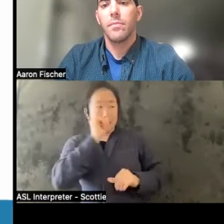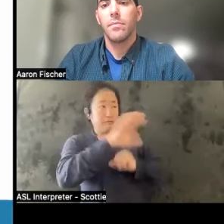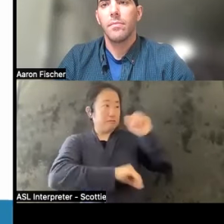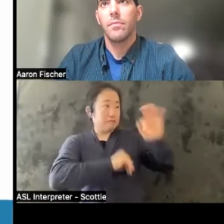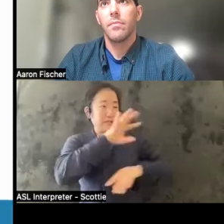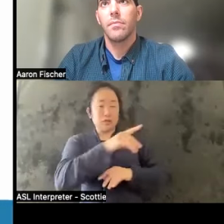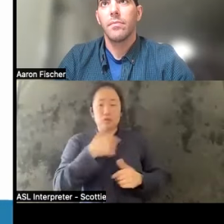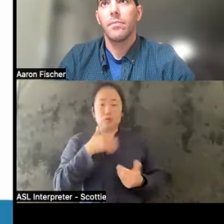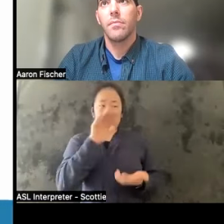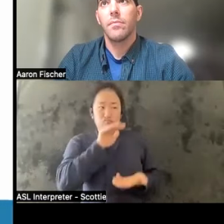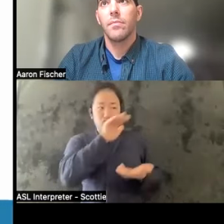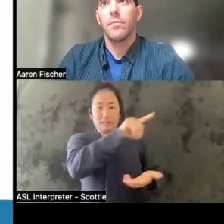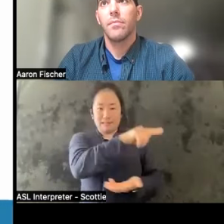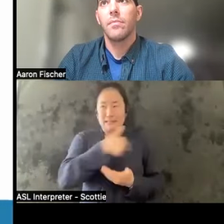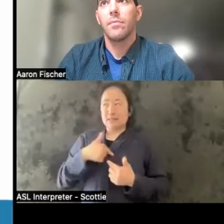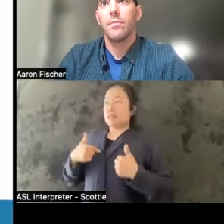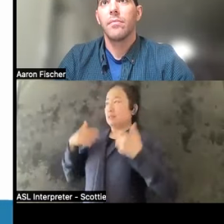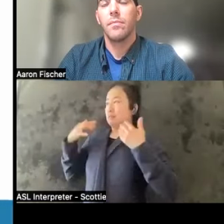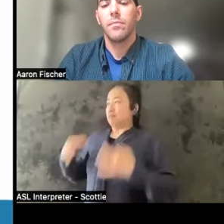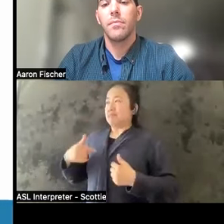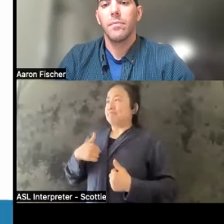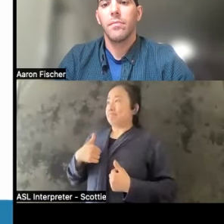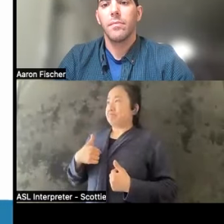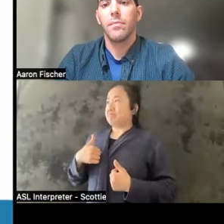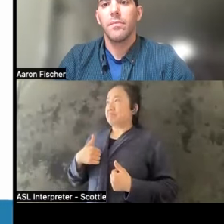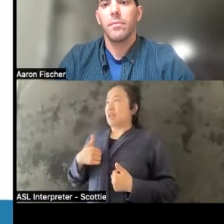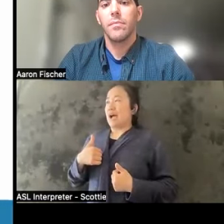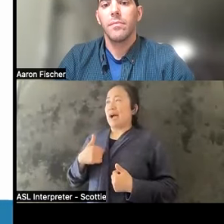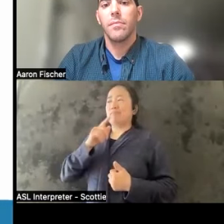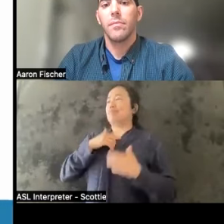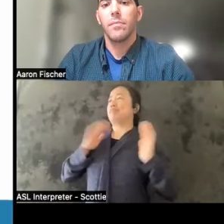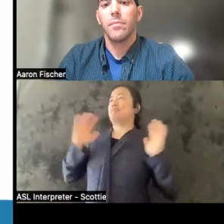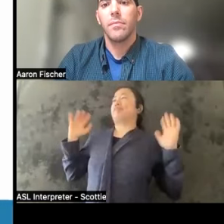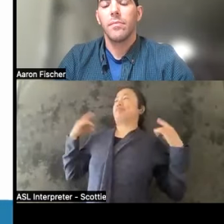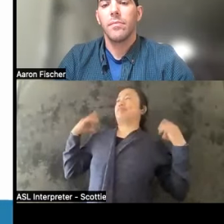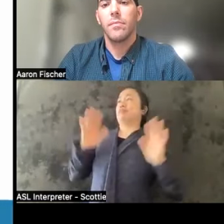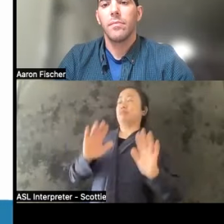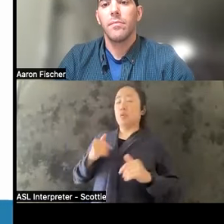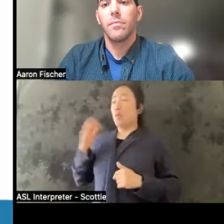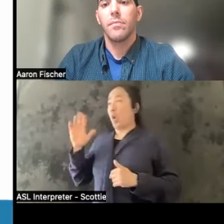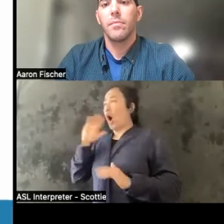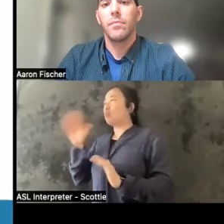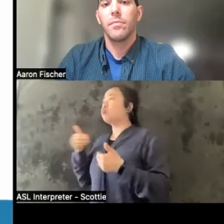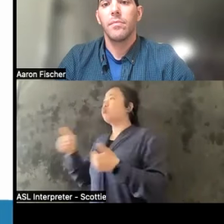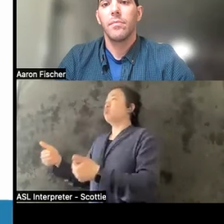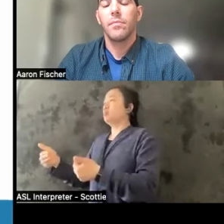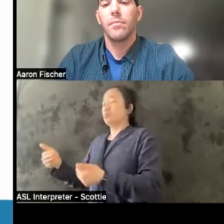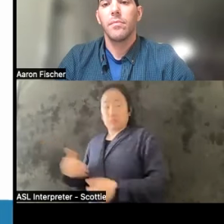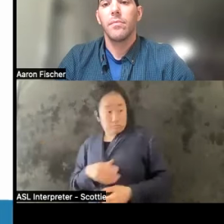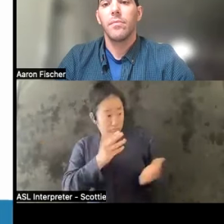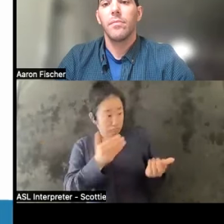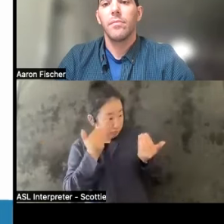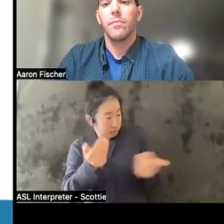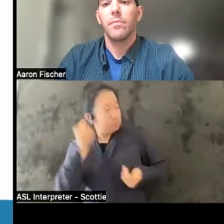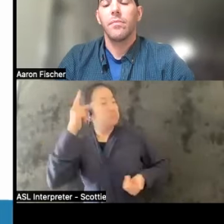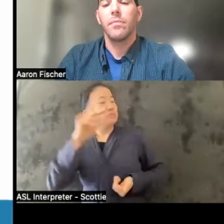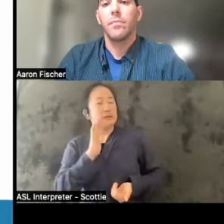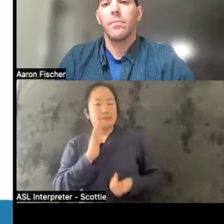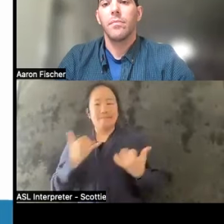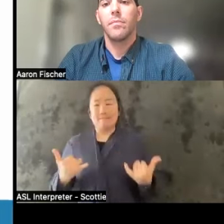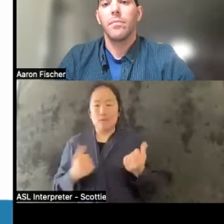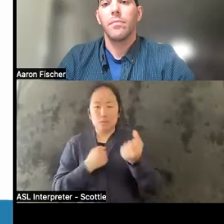it. Or the decision might be, I am going to do it. And then if they say they are going to do it, then we help them